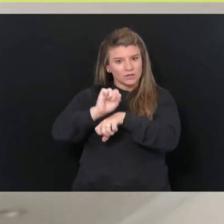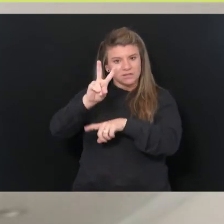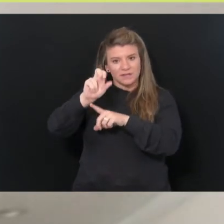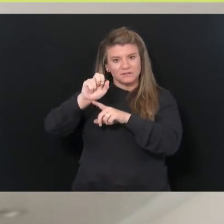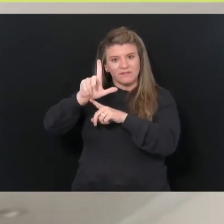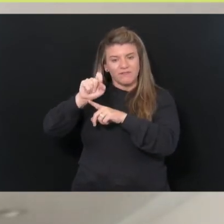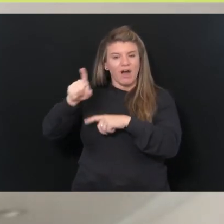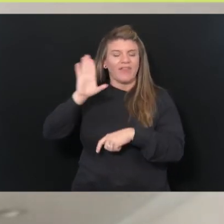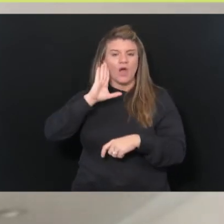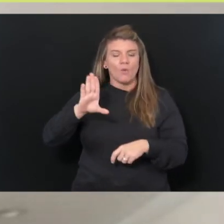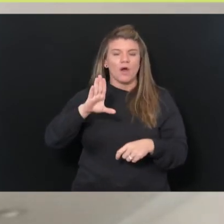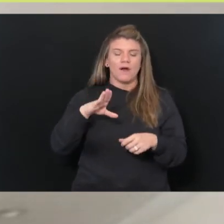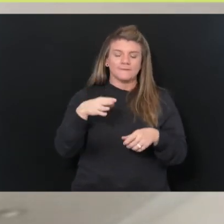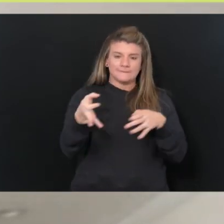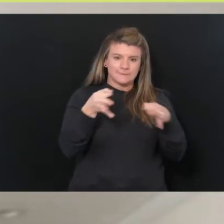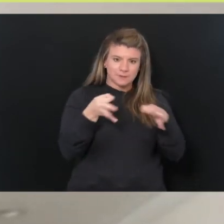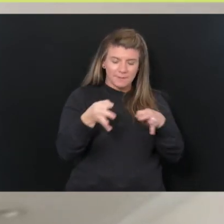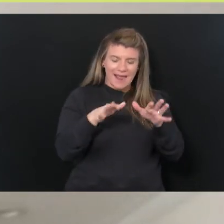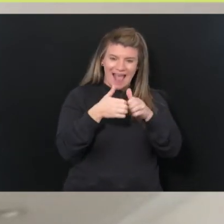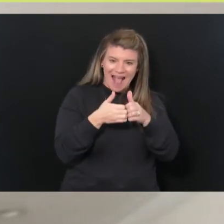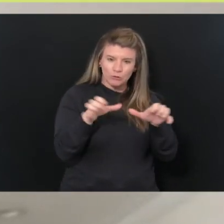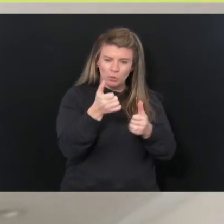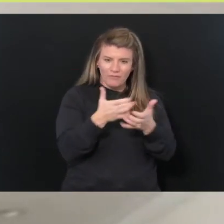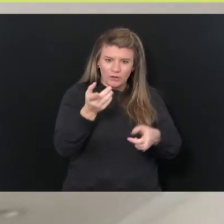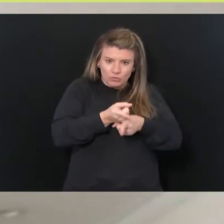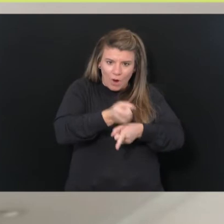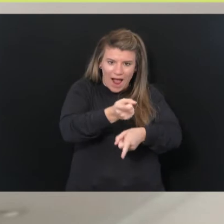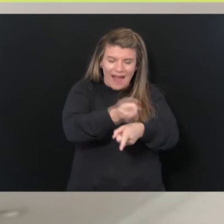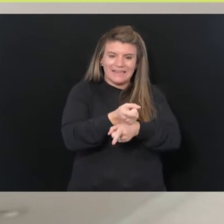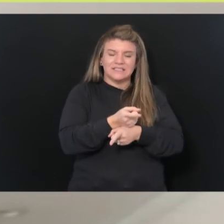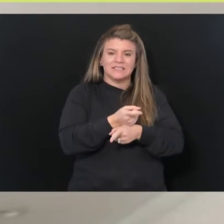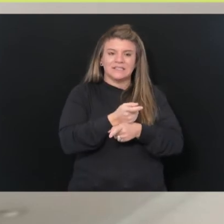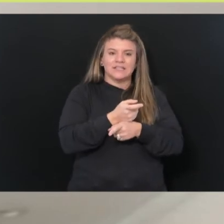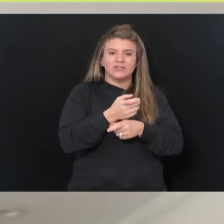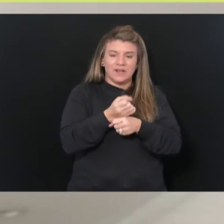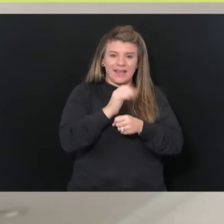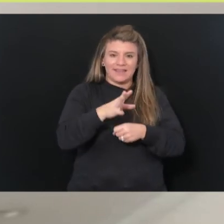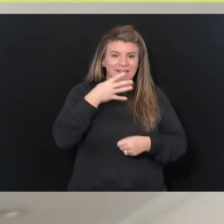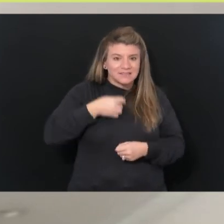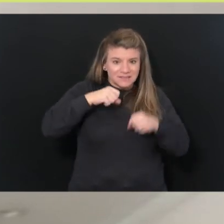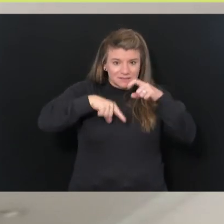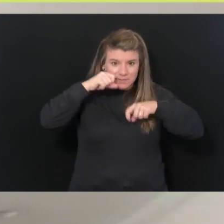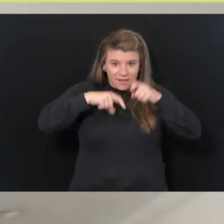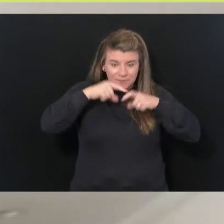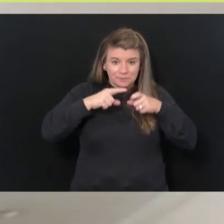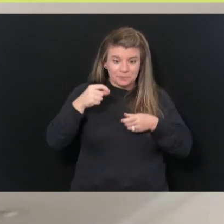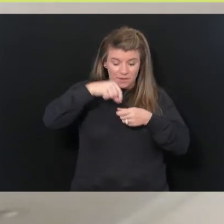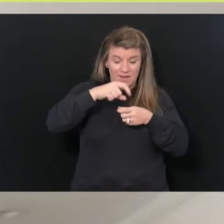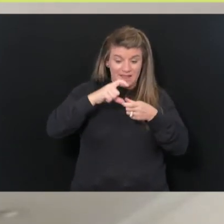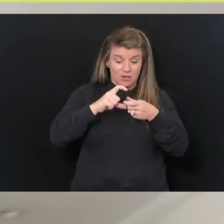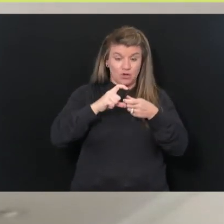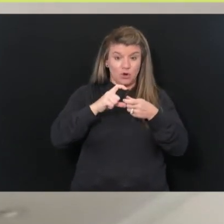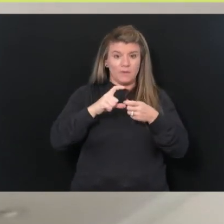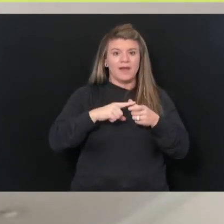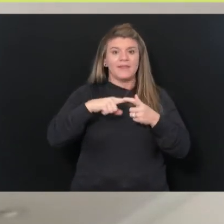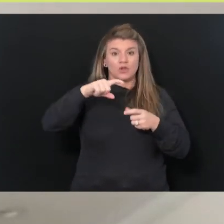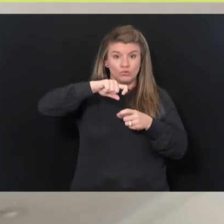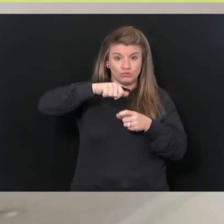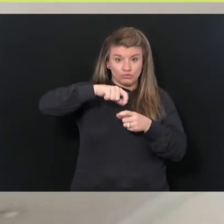the steps to collect the saliva sample in the tube that's enclosed, and then have you screw on